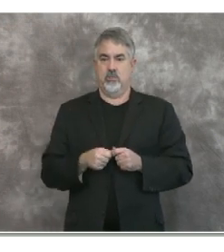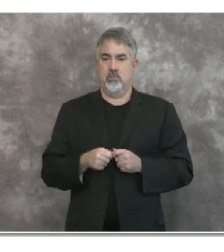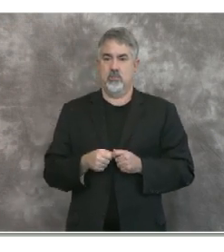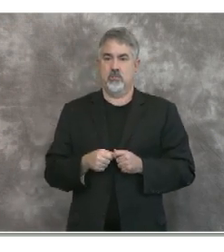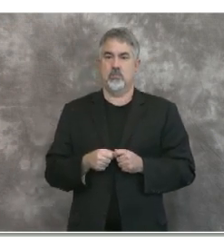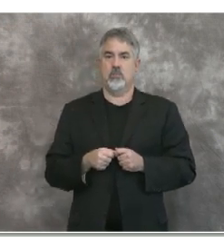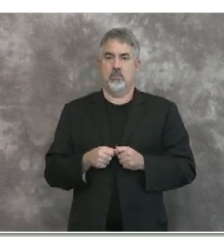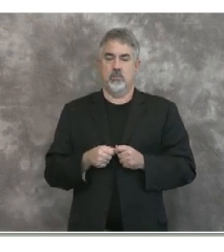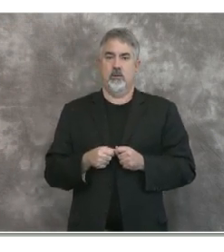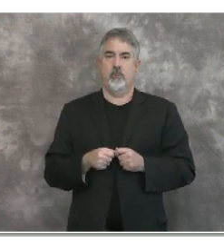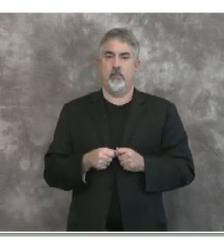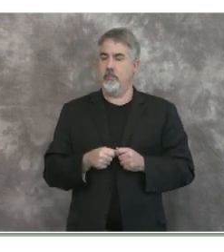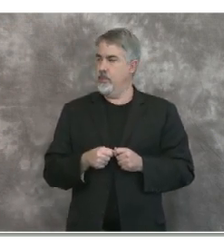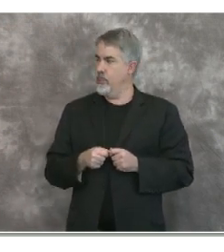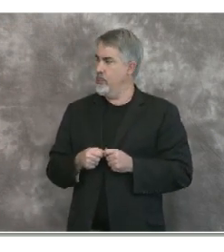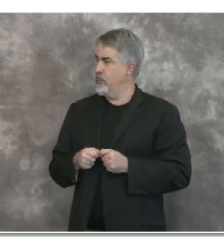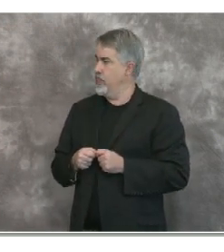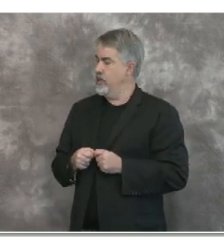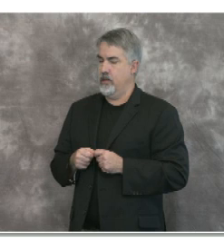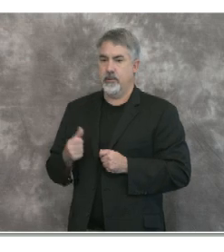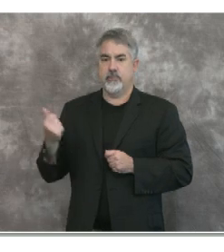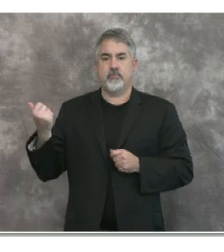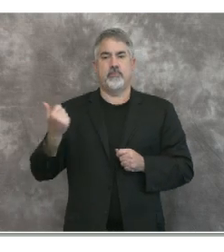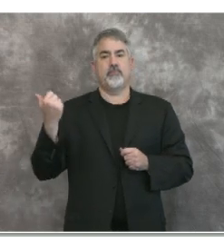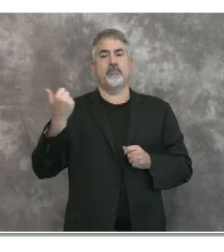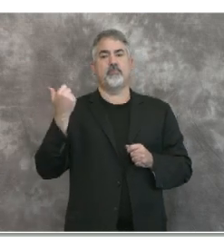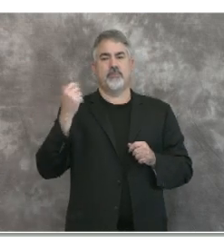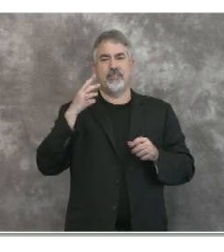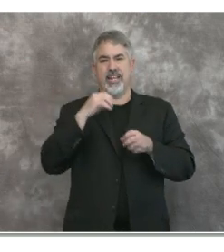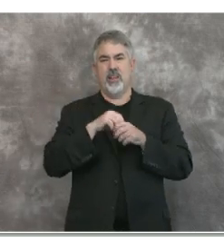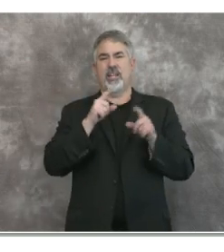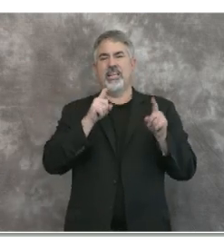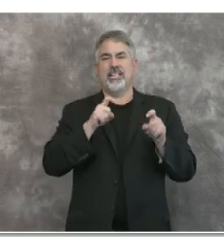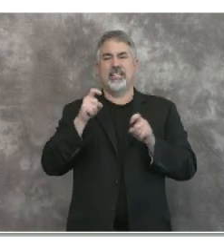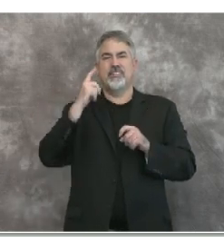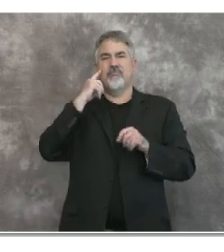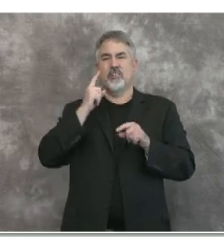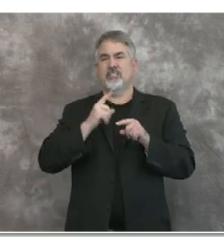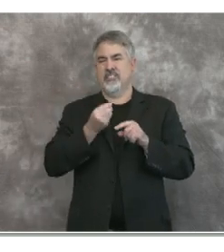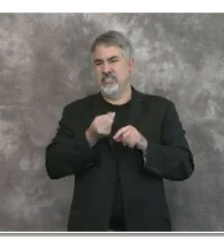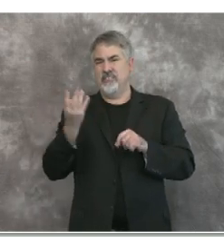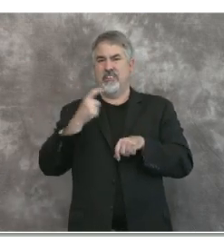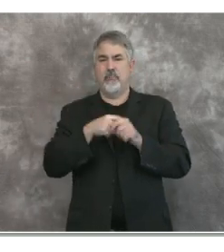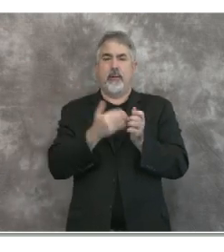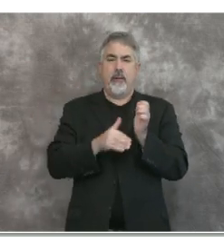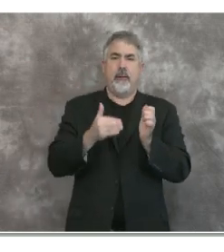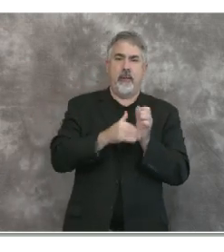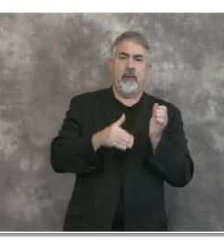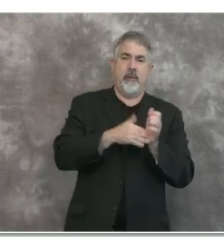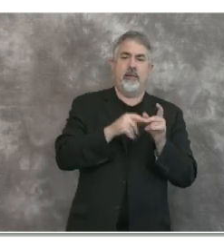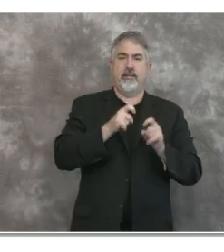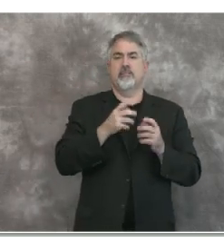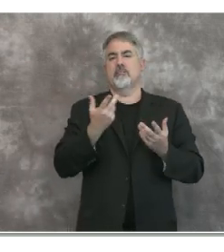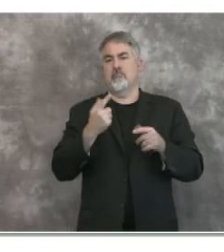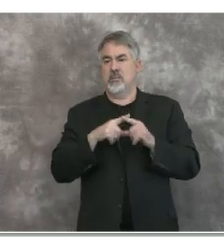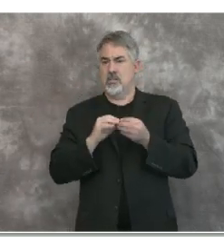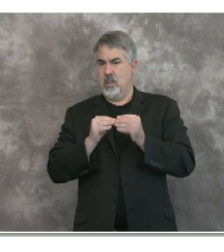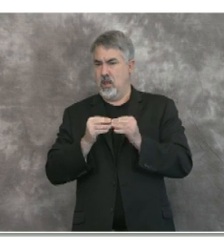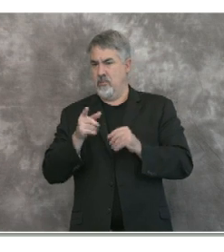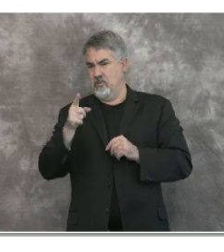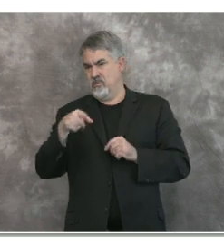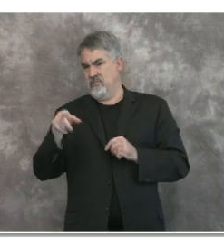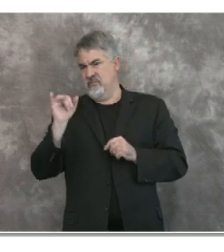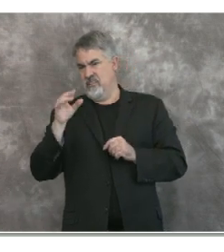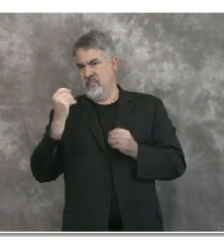includes testing that was done several days before, but the numbers are increased for